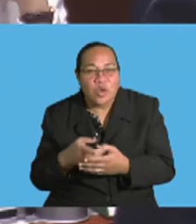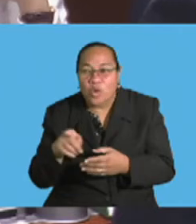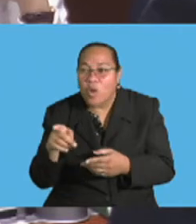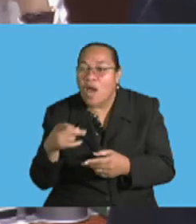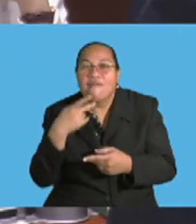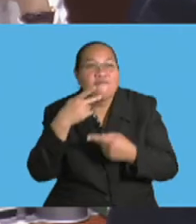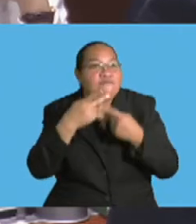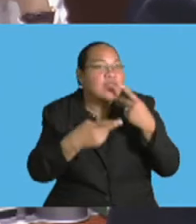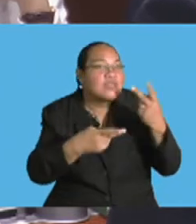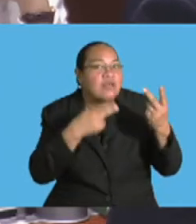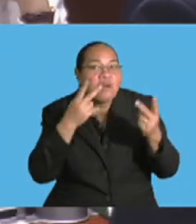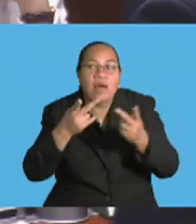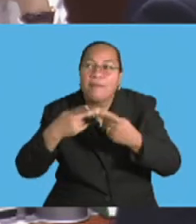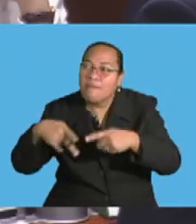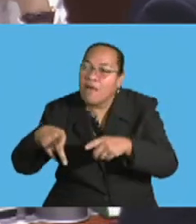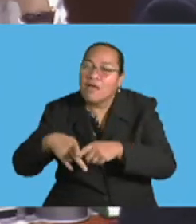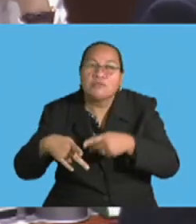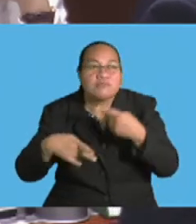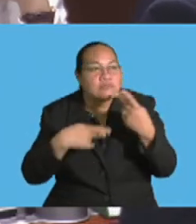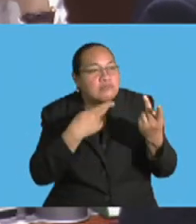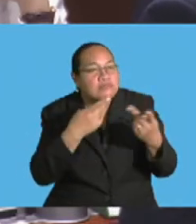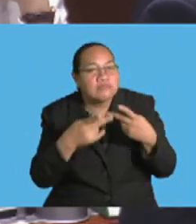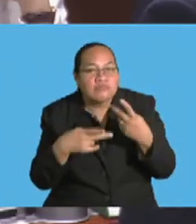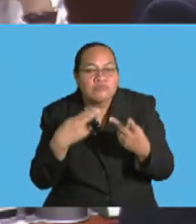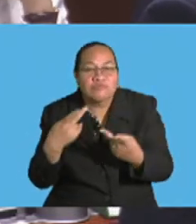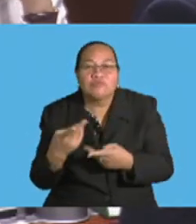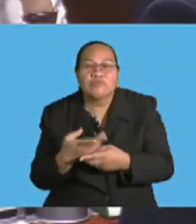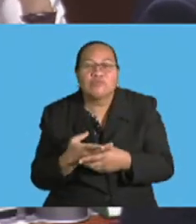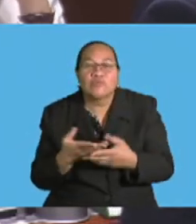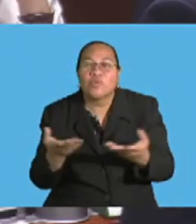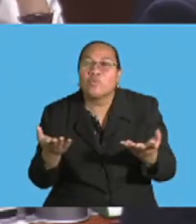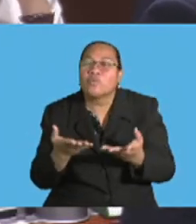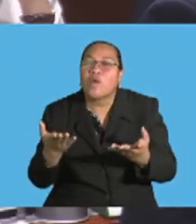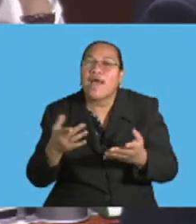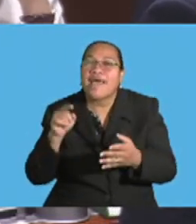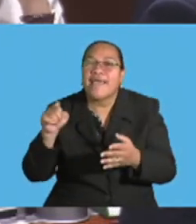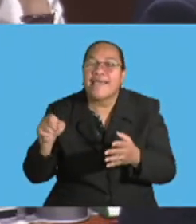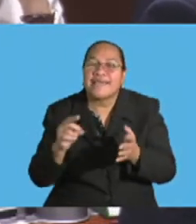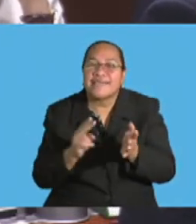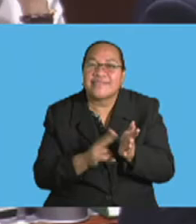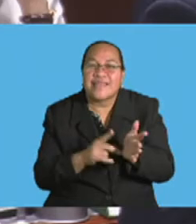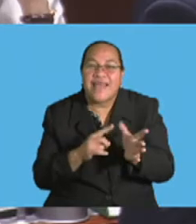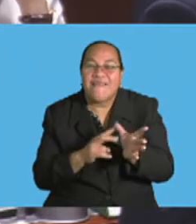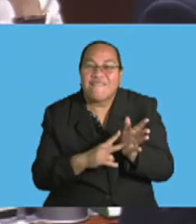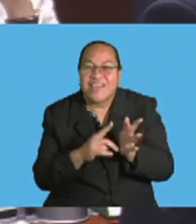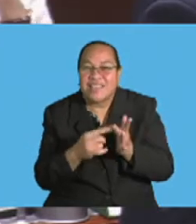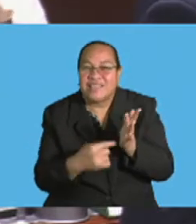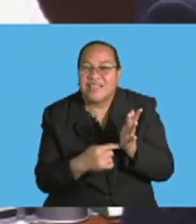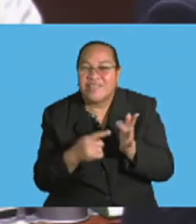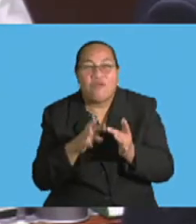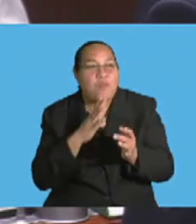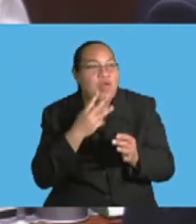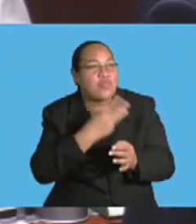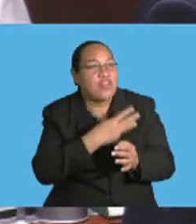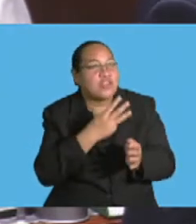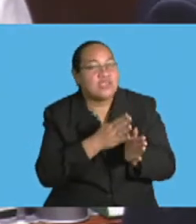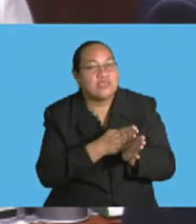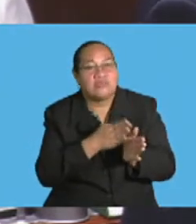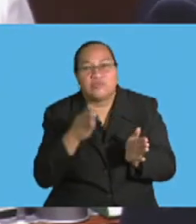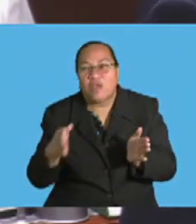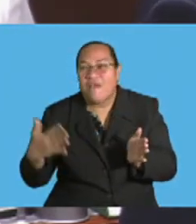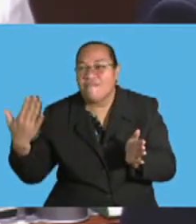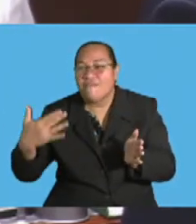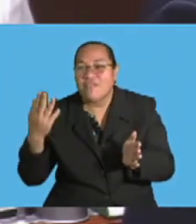visit, which was conducted in Tikino Nabitiasawa from the 13th to the 15th of